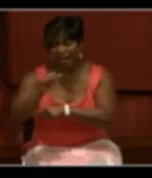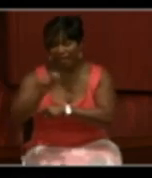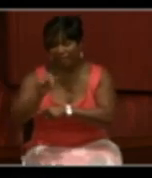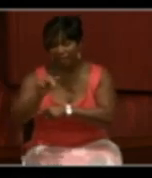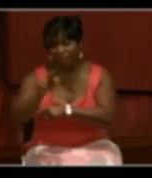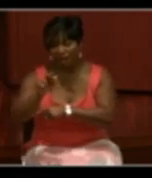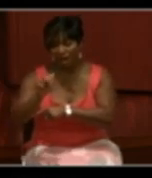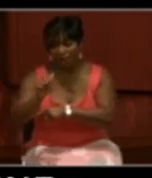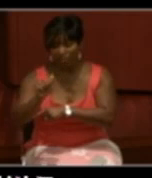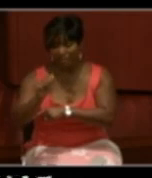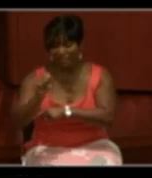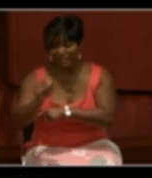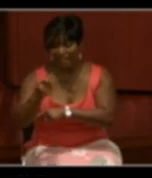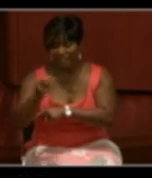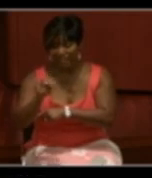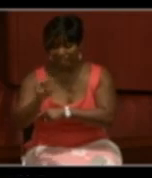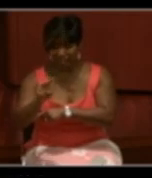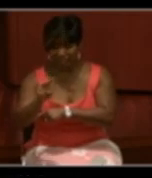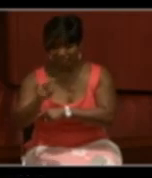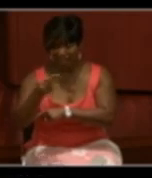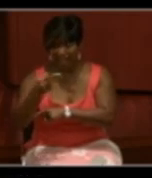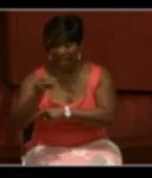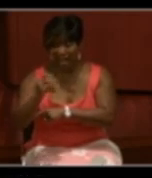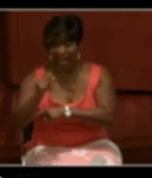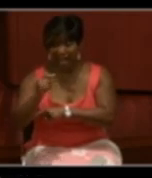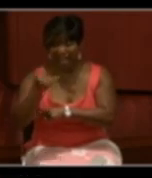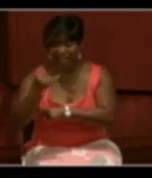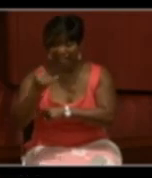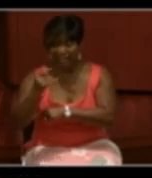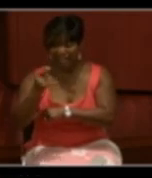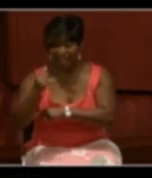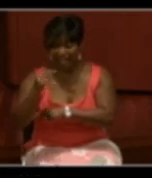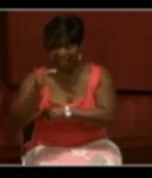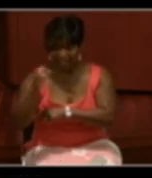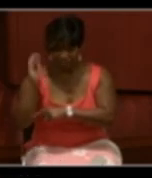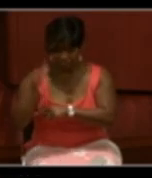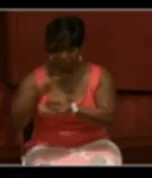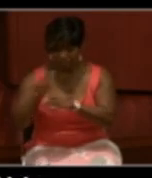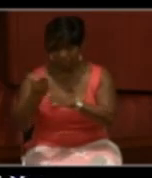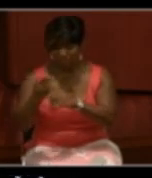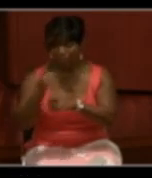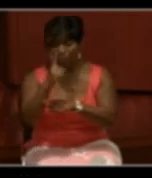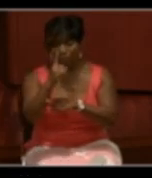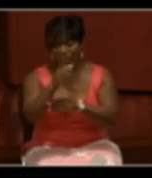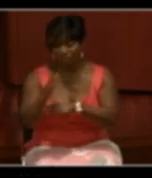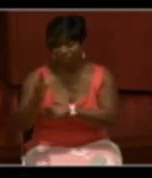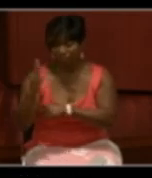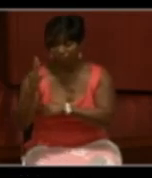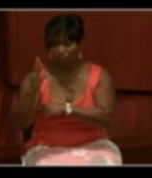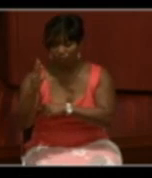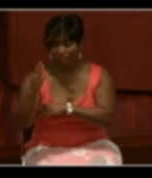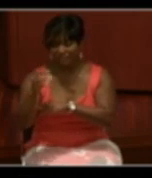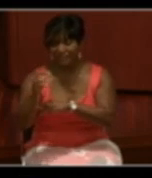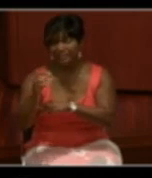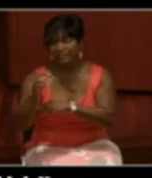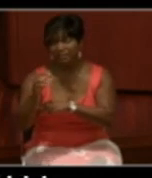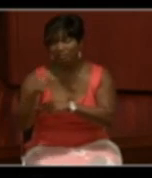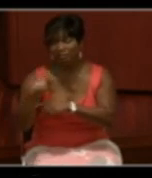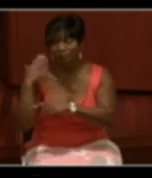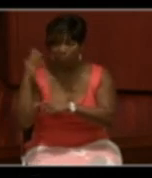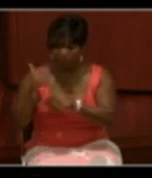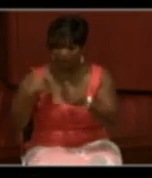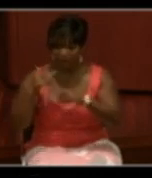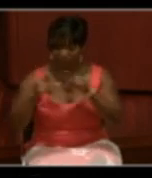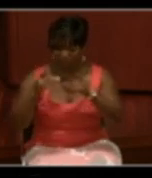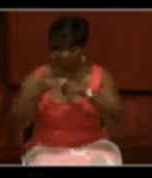hotline for genealogy questions will be open today from 1 to 4 Eastern Standard Time. We'll have archivists available to help